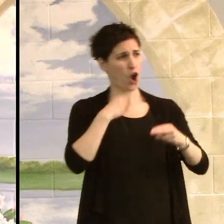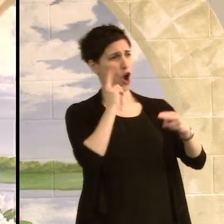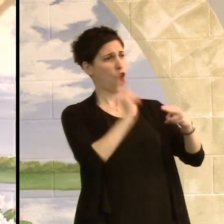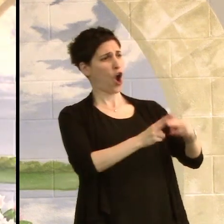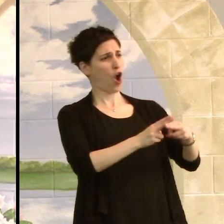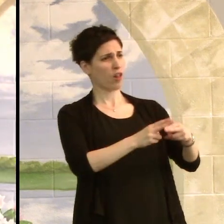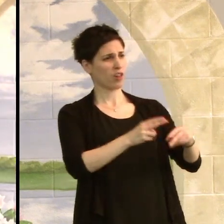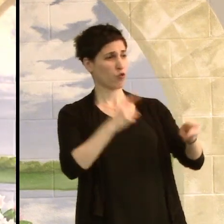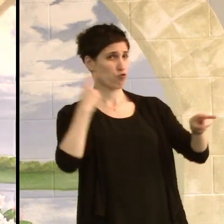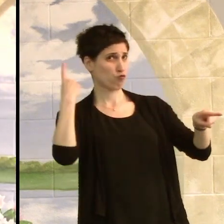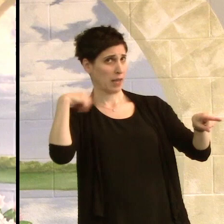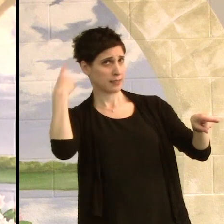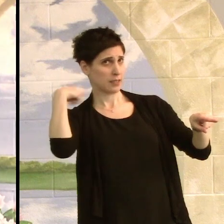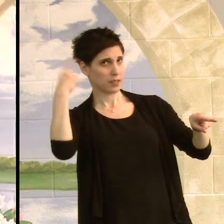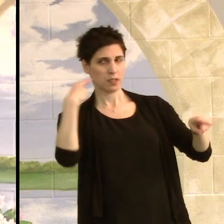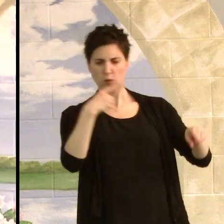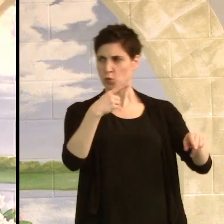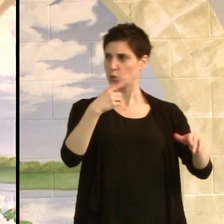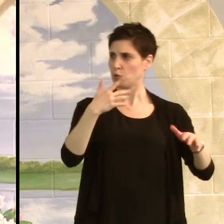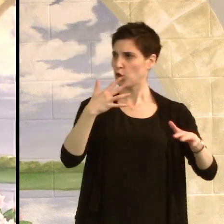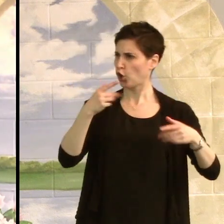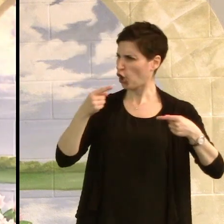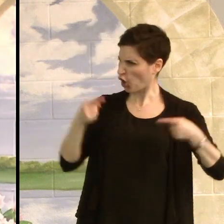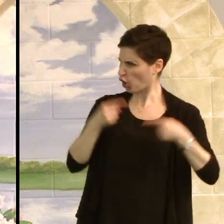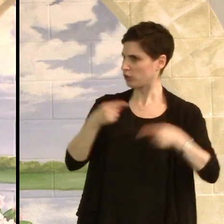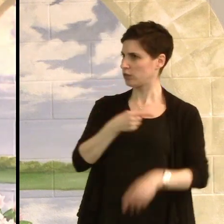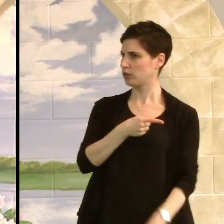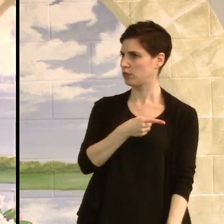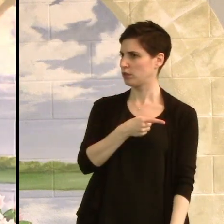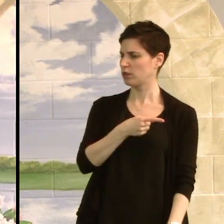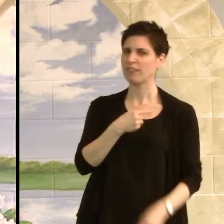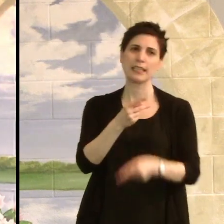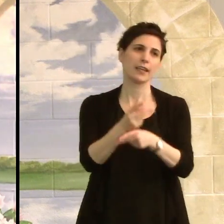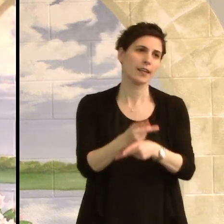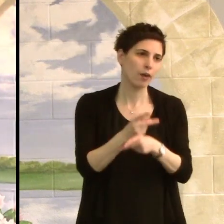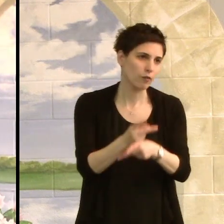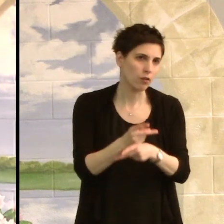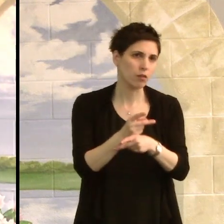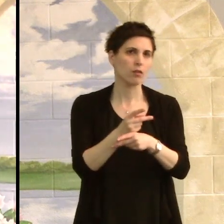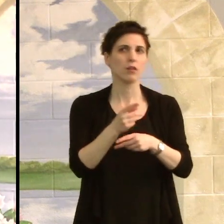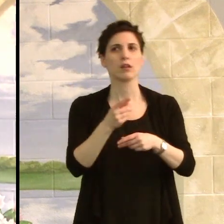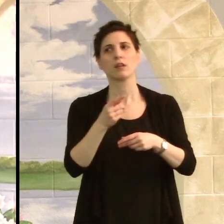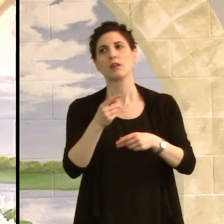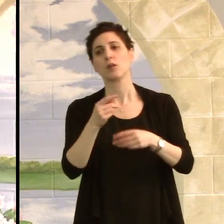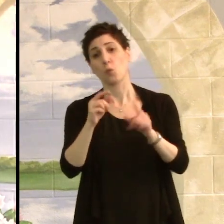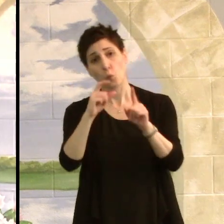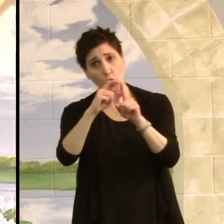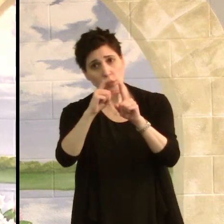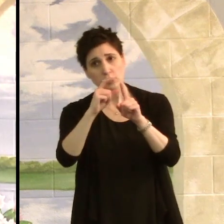So let's all be careful with the words we used and some of the signs from the past.